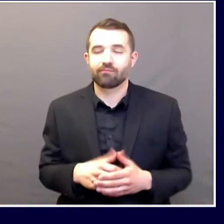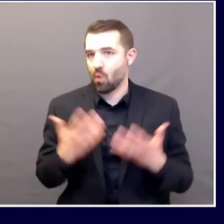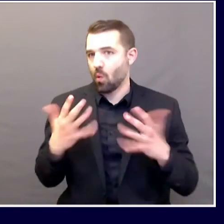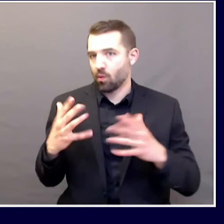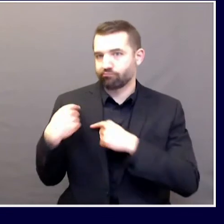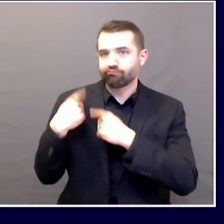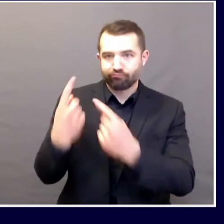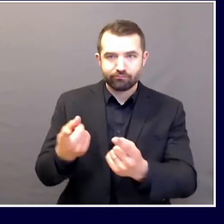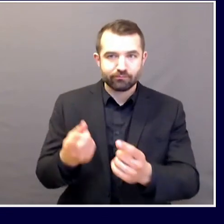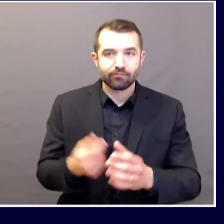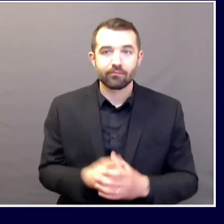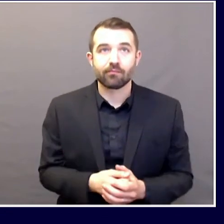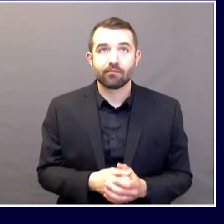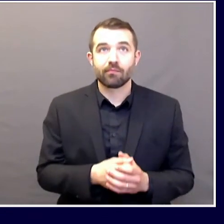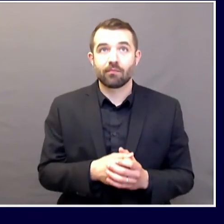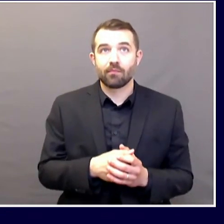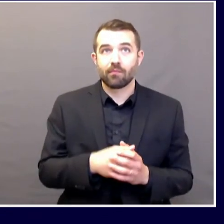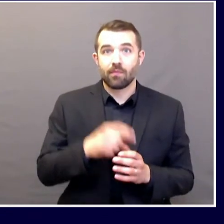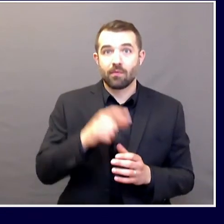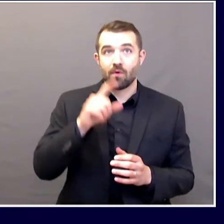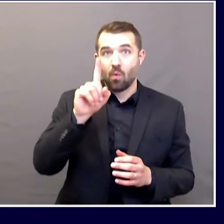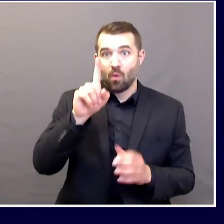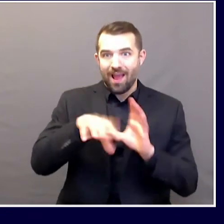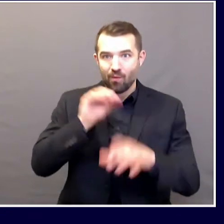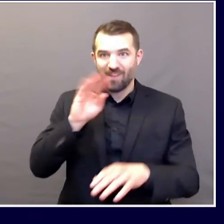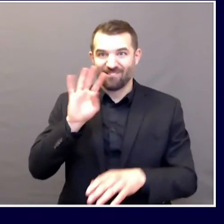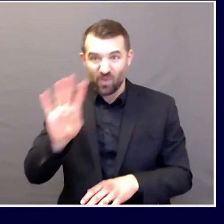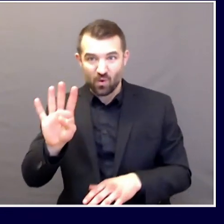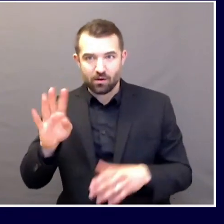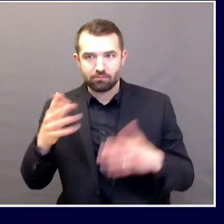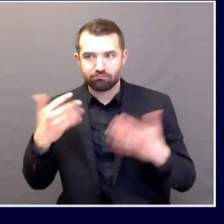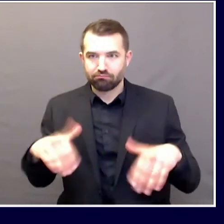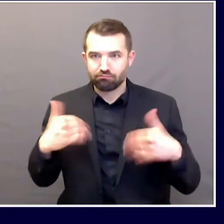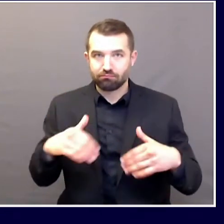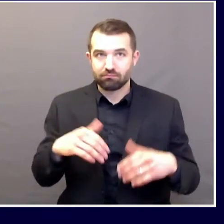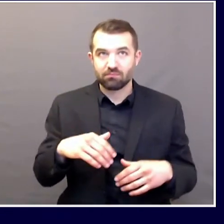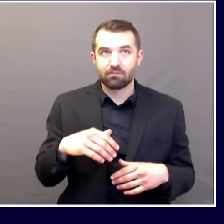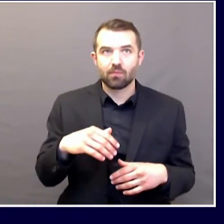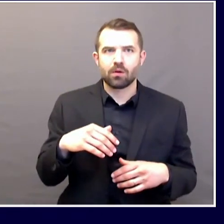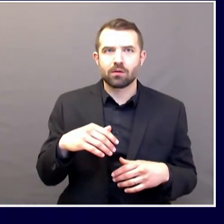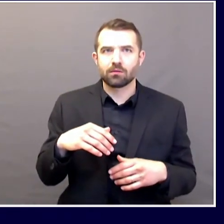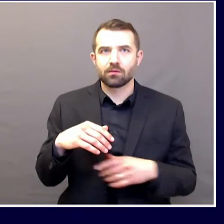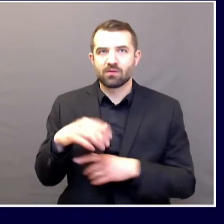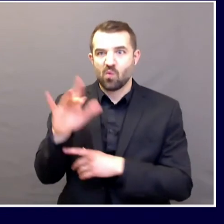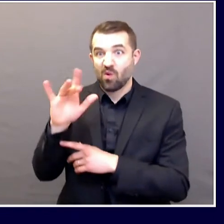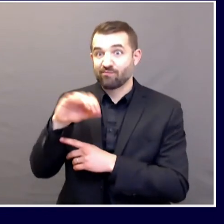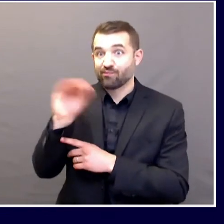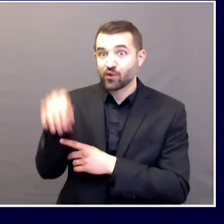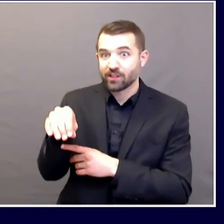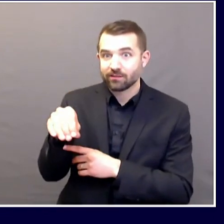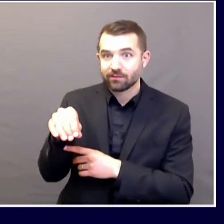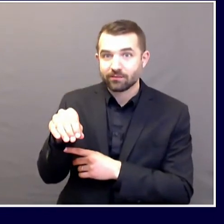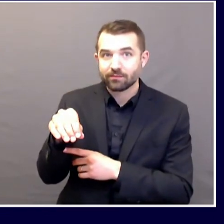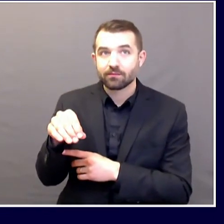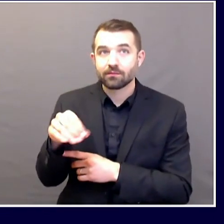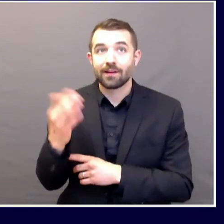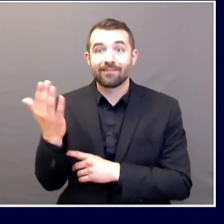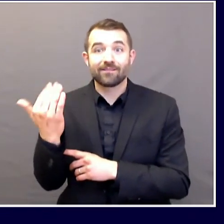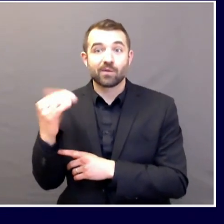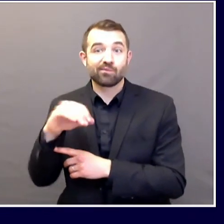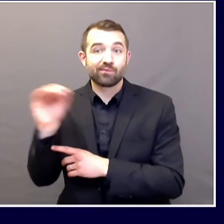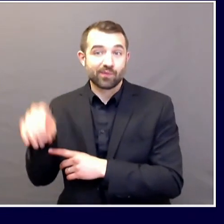in every 4 people. And about 15% of Maine people have completed their entire vaccination